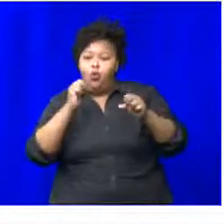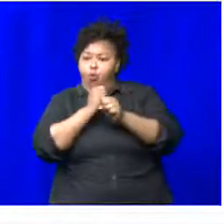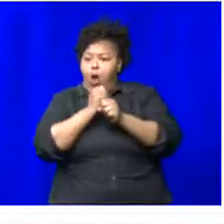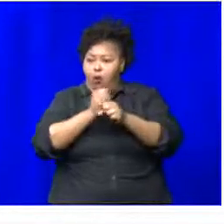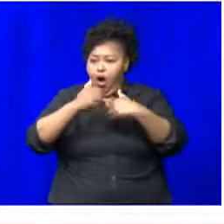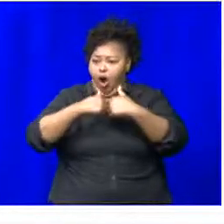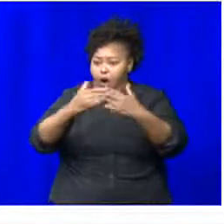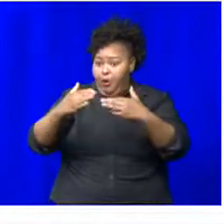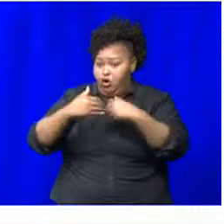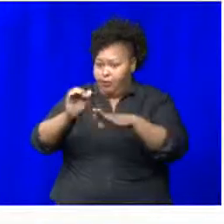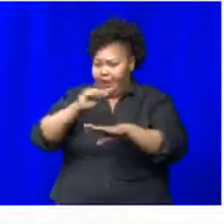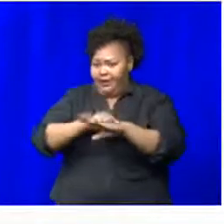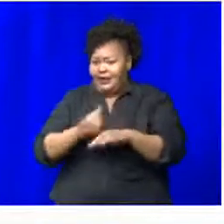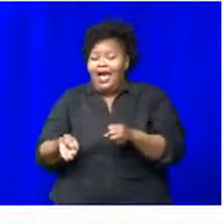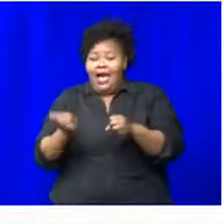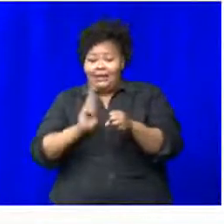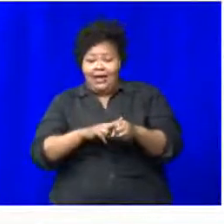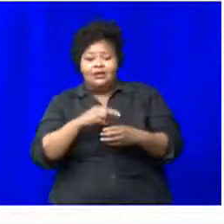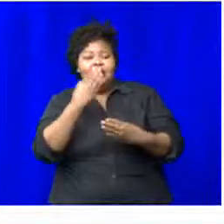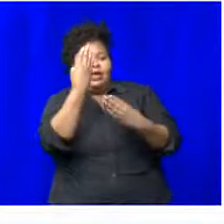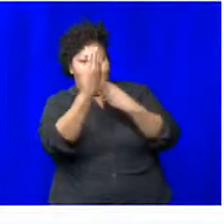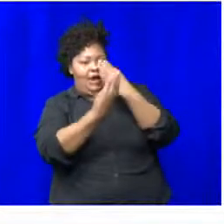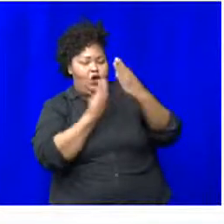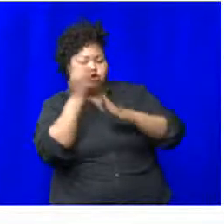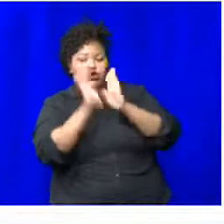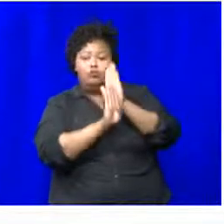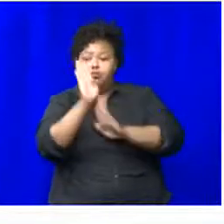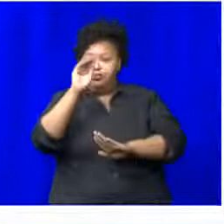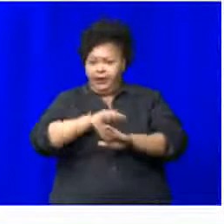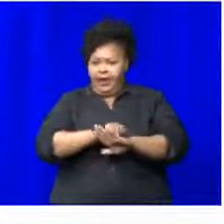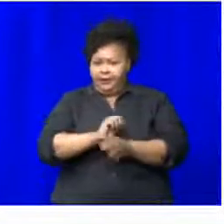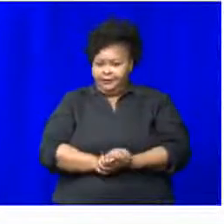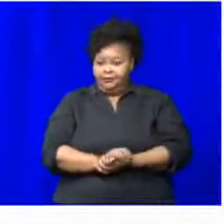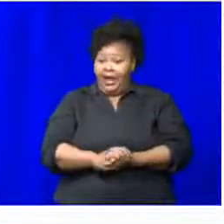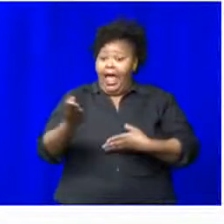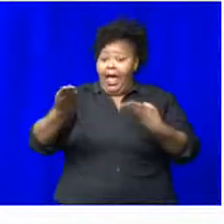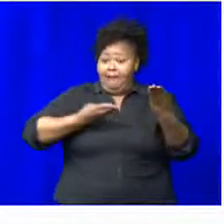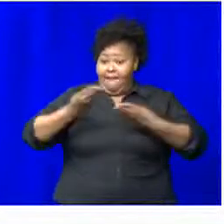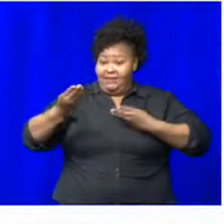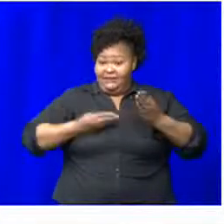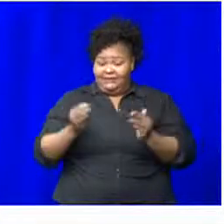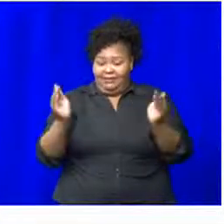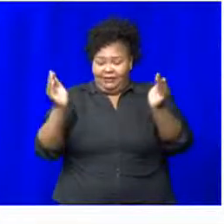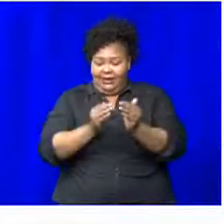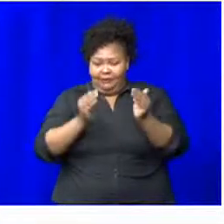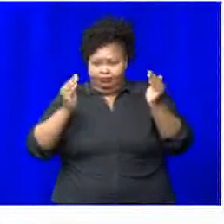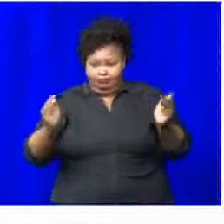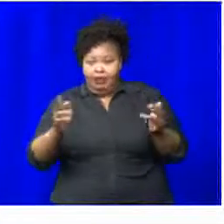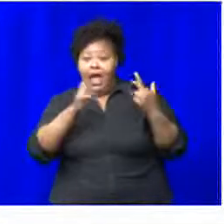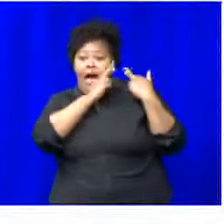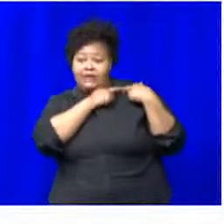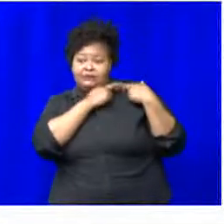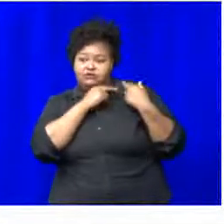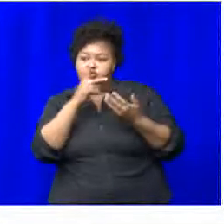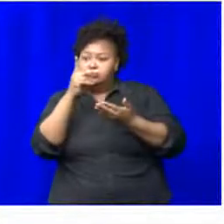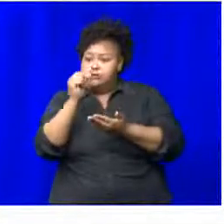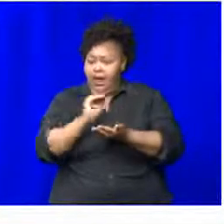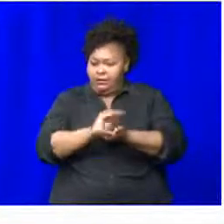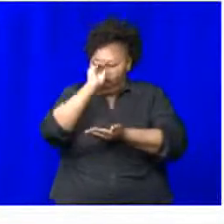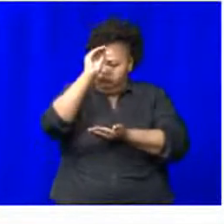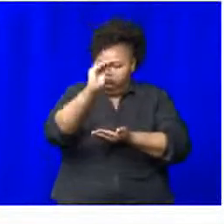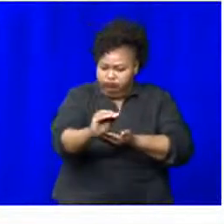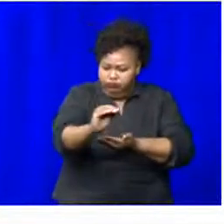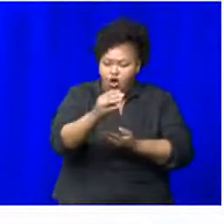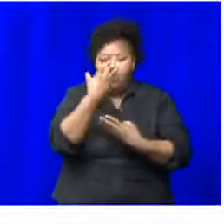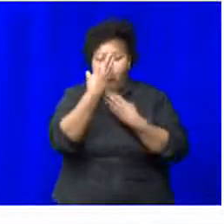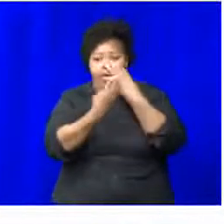While MSMEs have the potential to contribute a lot more to economic growth and poverty reduction, currently